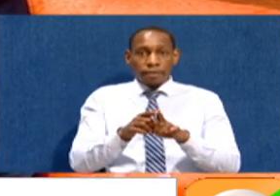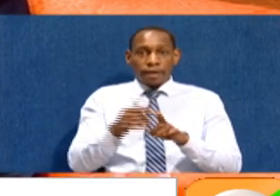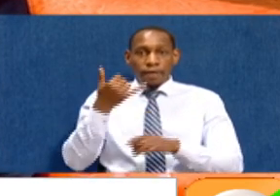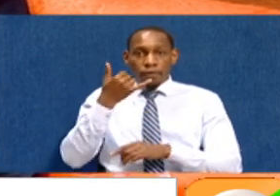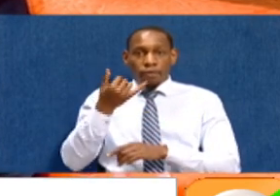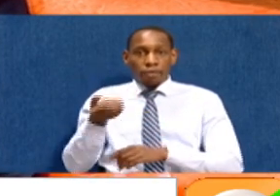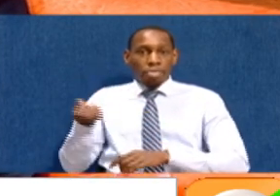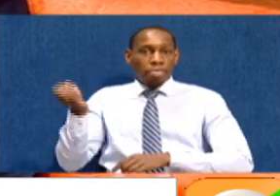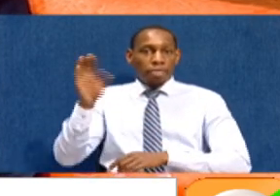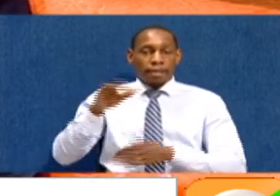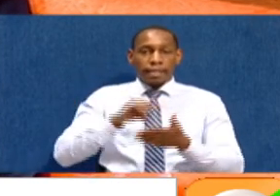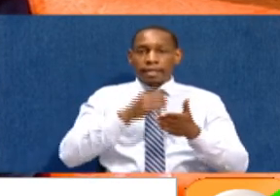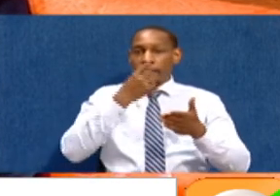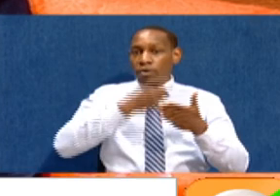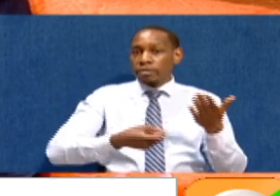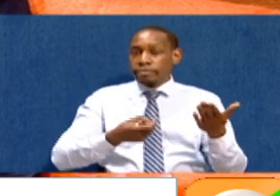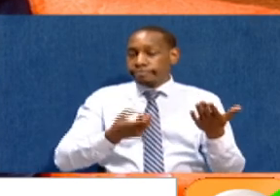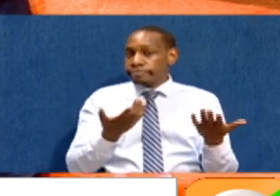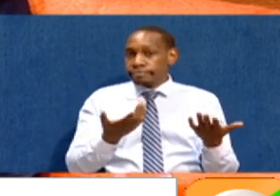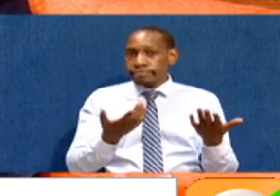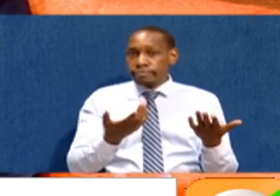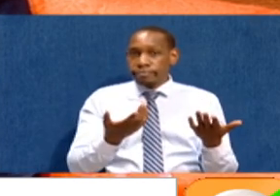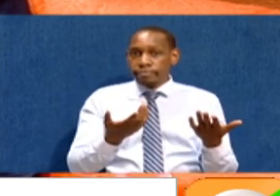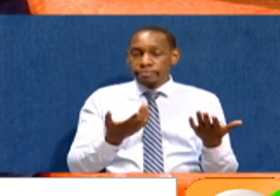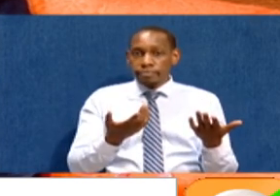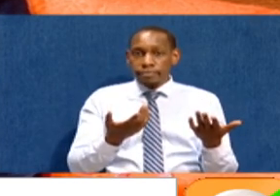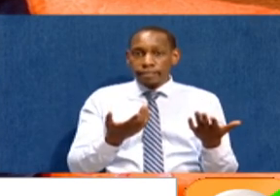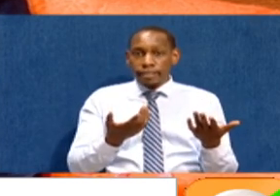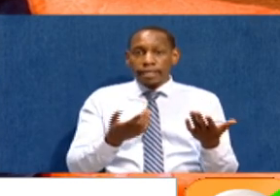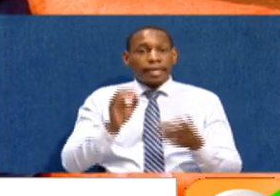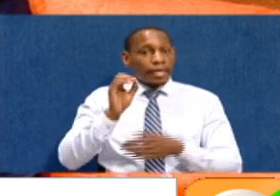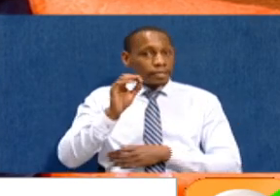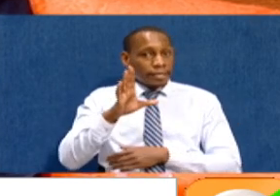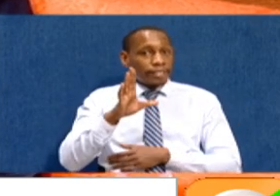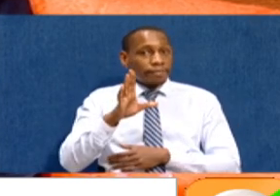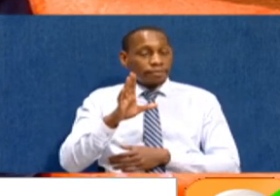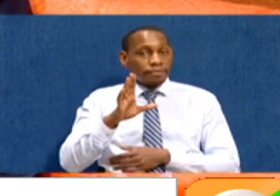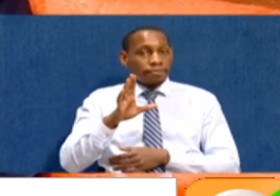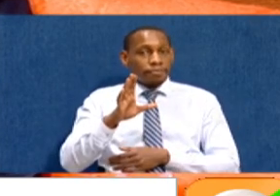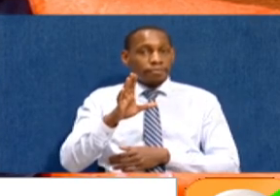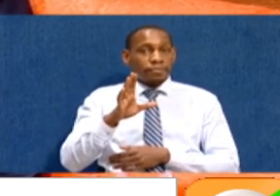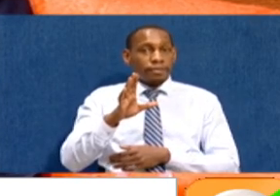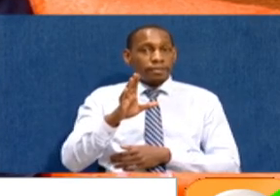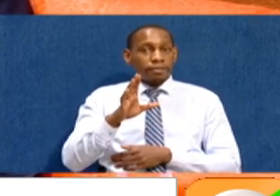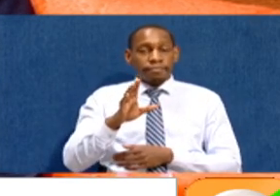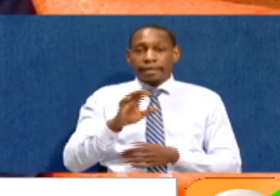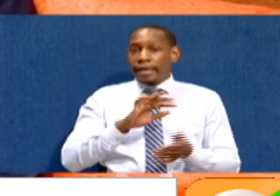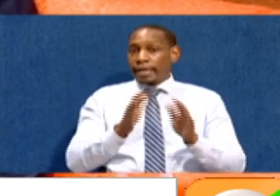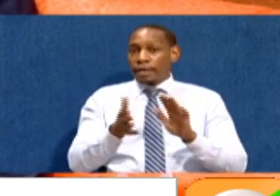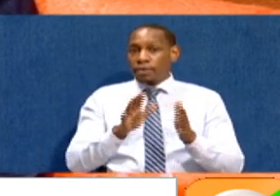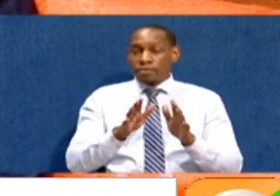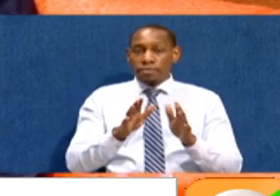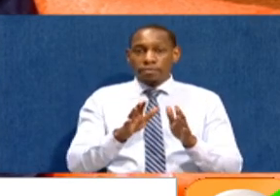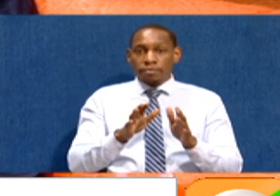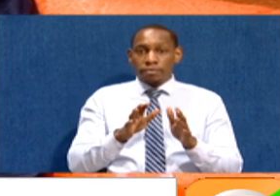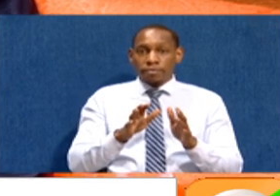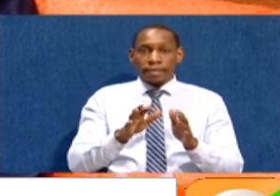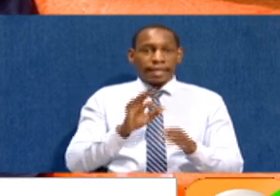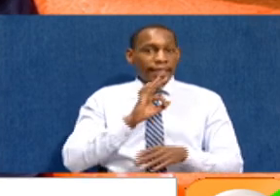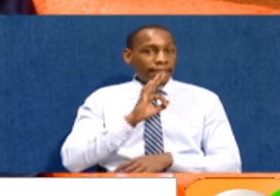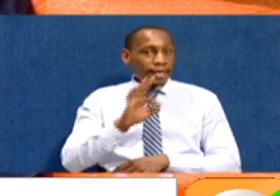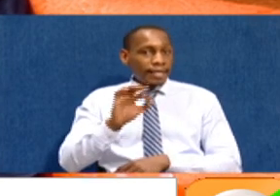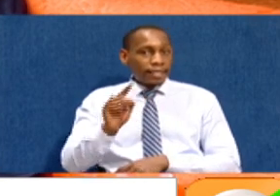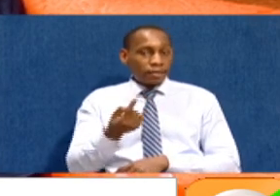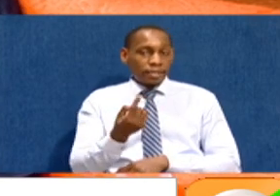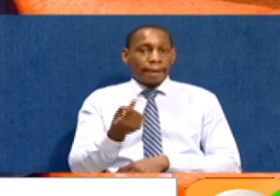phone that cost him, I'll not break mine, it has cost him close to